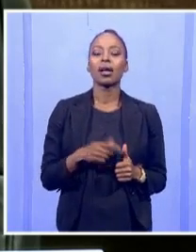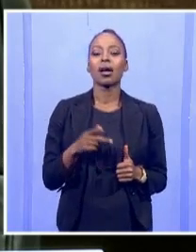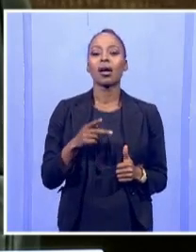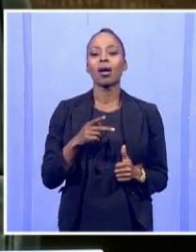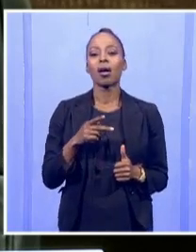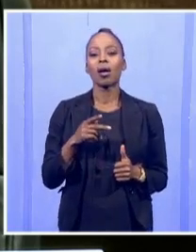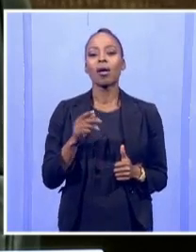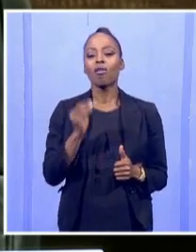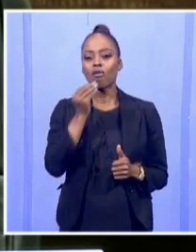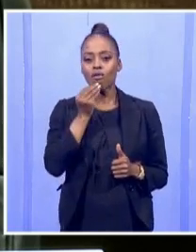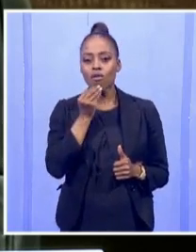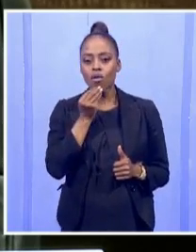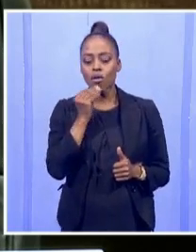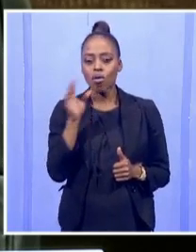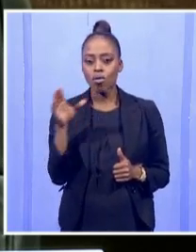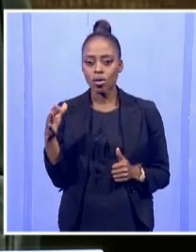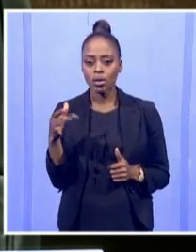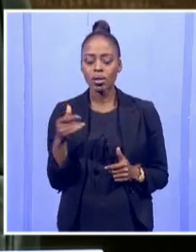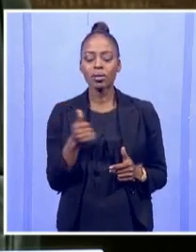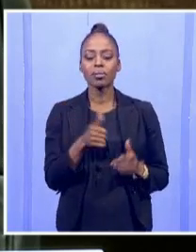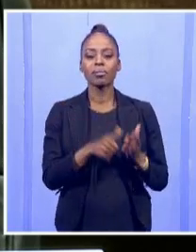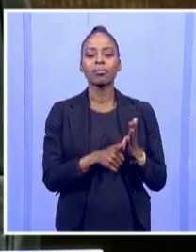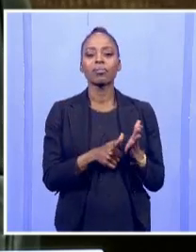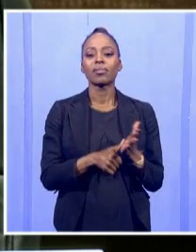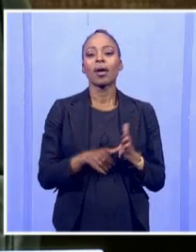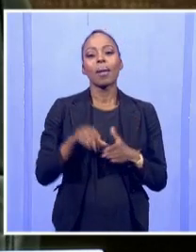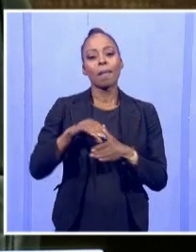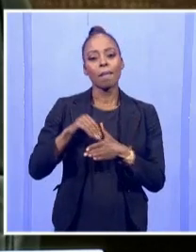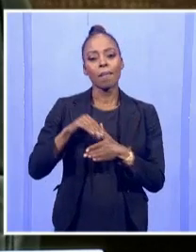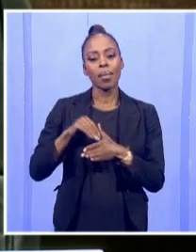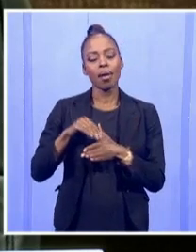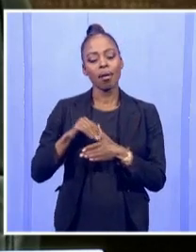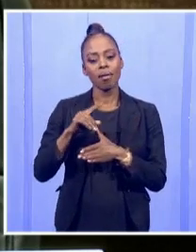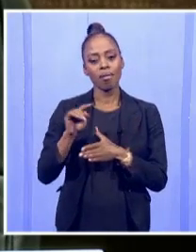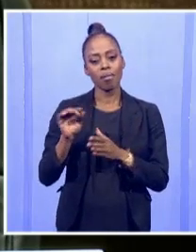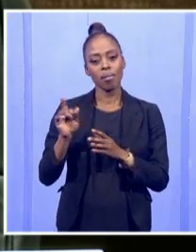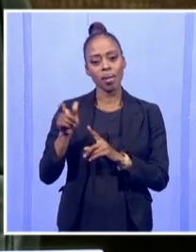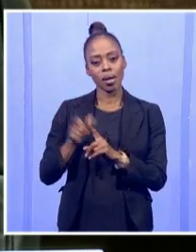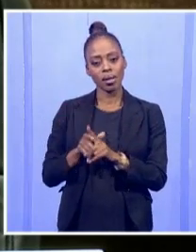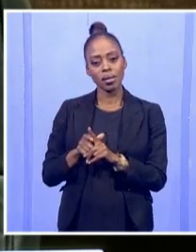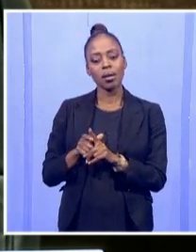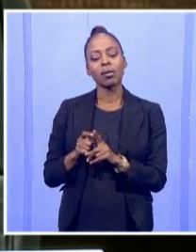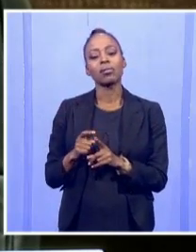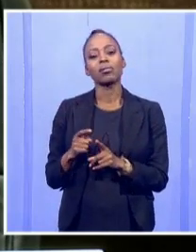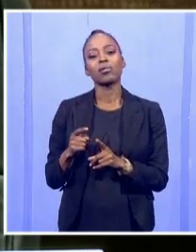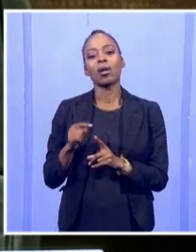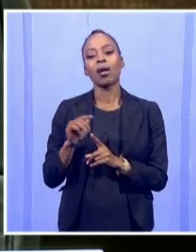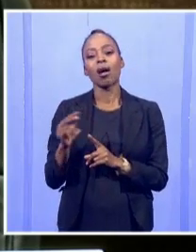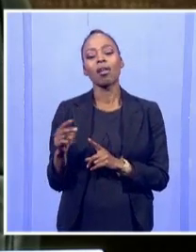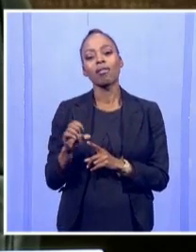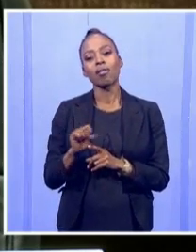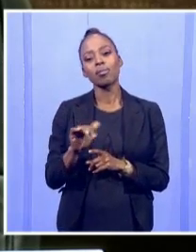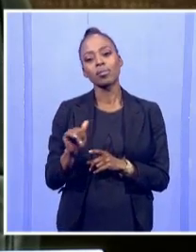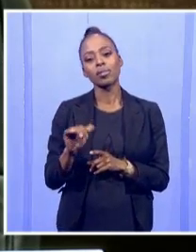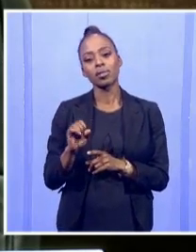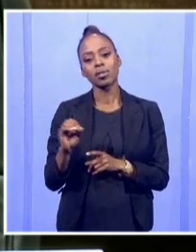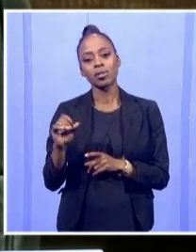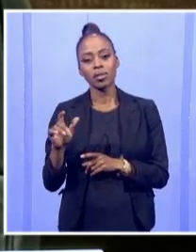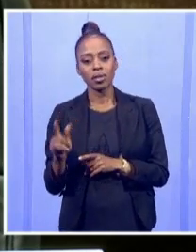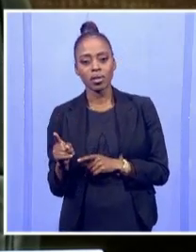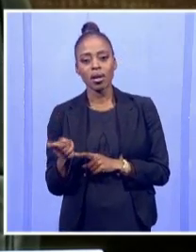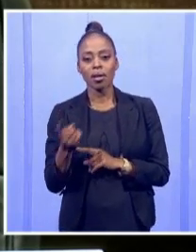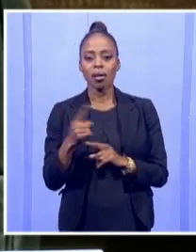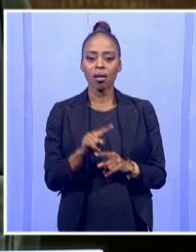Foods, Matthew Karan from Karan Beef, Priscilla Mabilani from Sasol, Cascuvadia from the